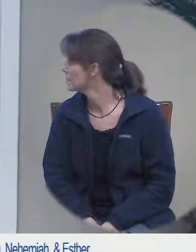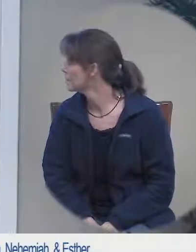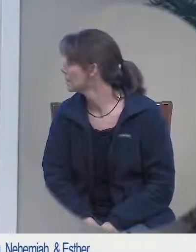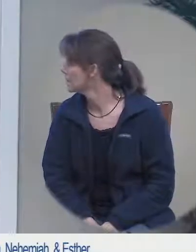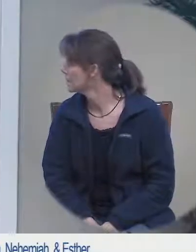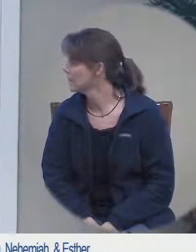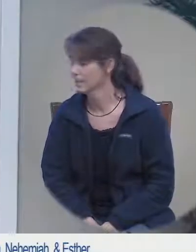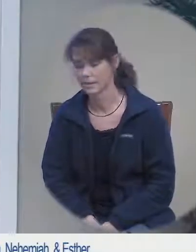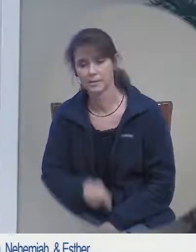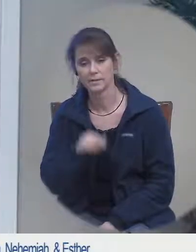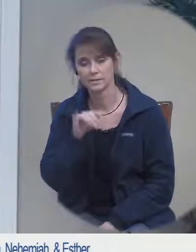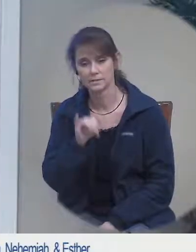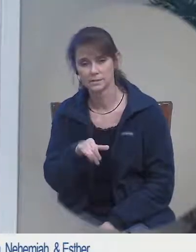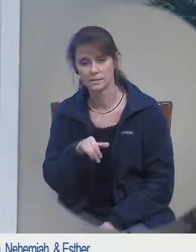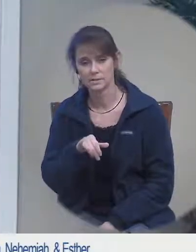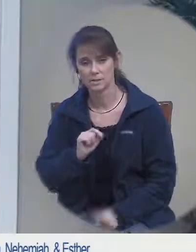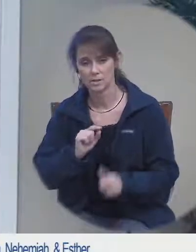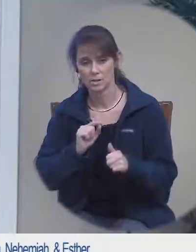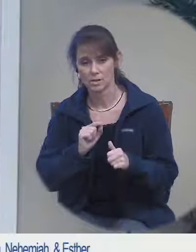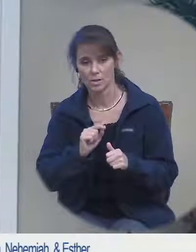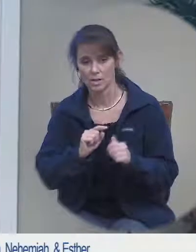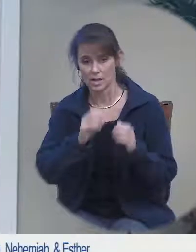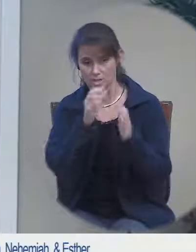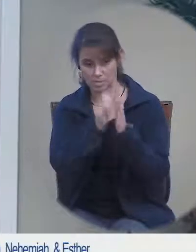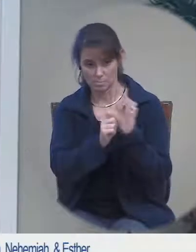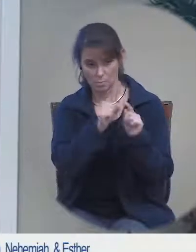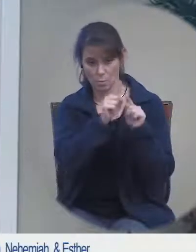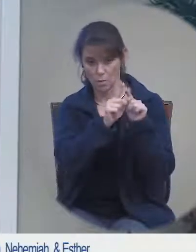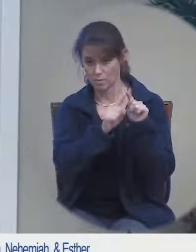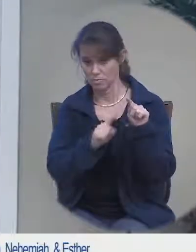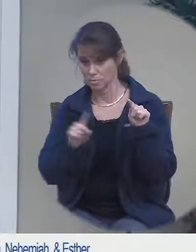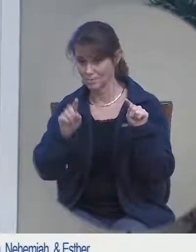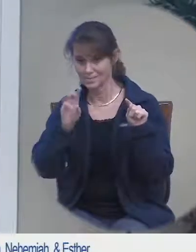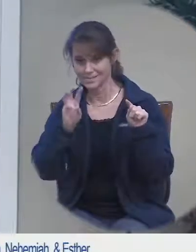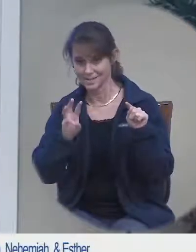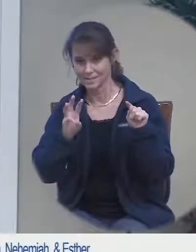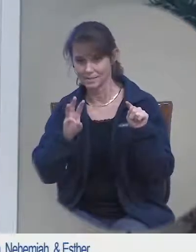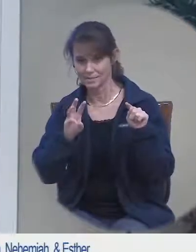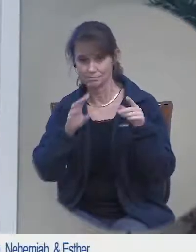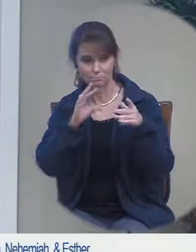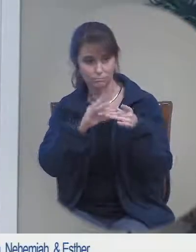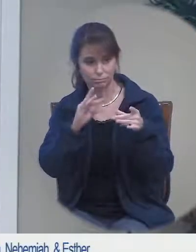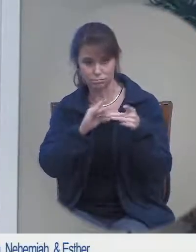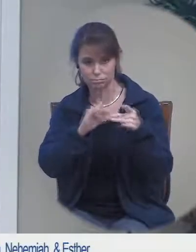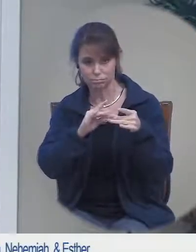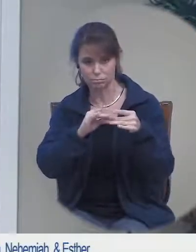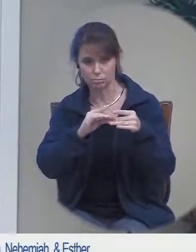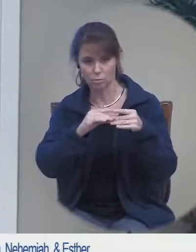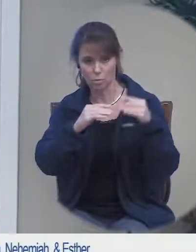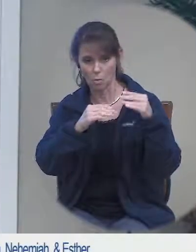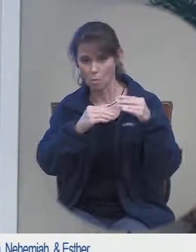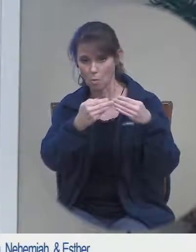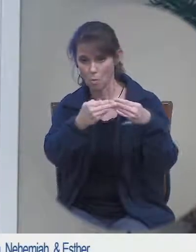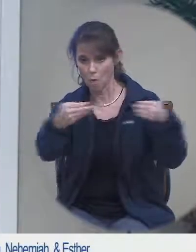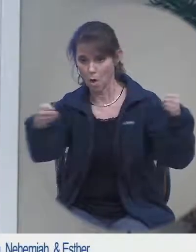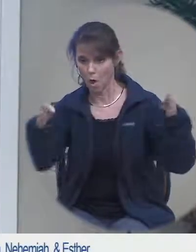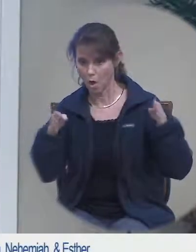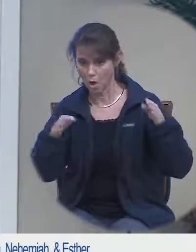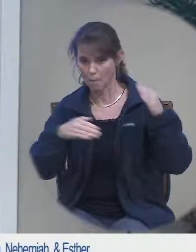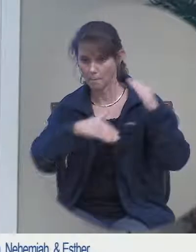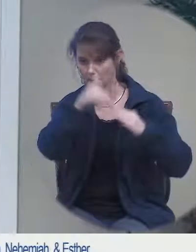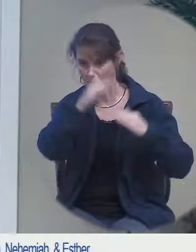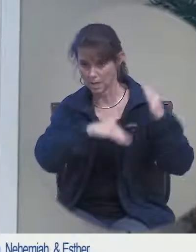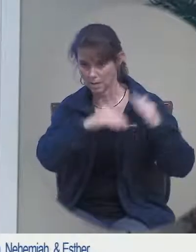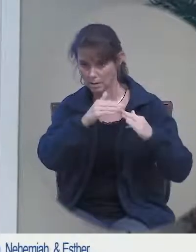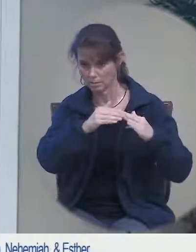this book. Because the first 6 chapters of Nehemiah are all about building the wall. Chapter 7 is the dilemma that's